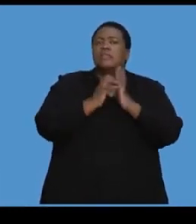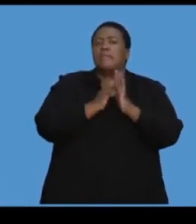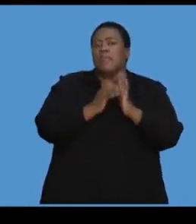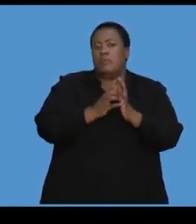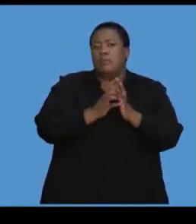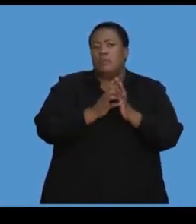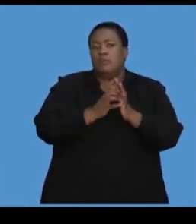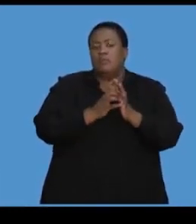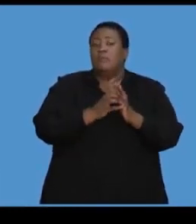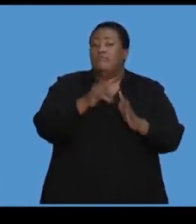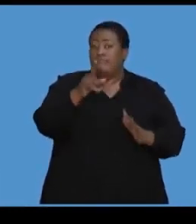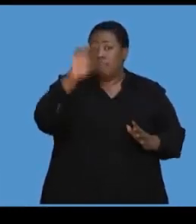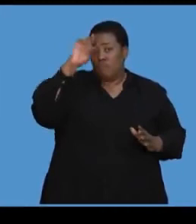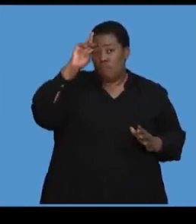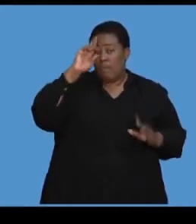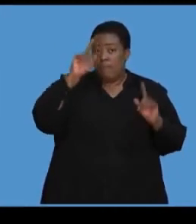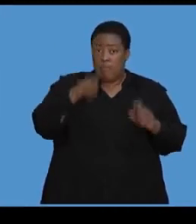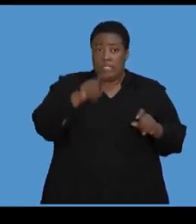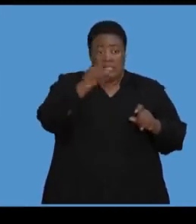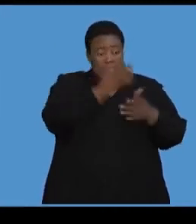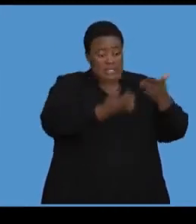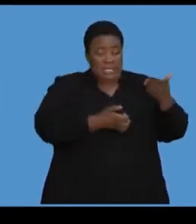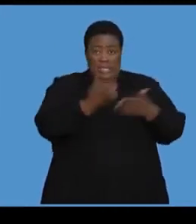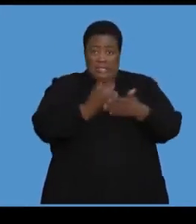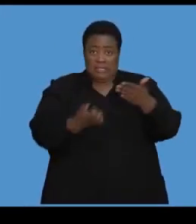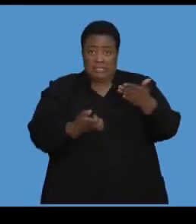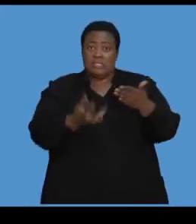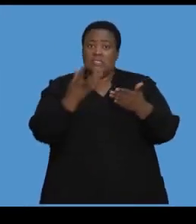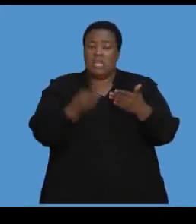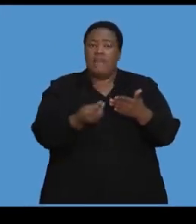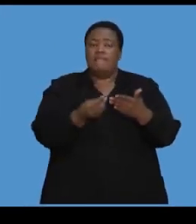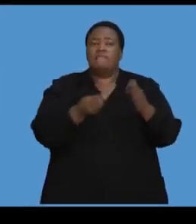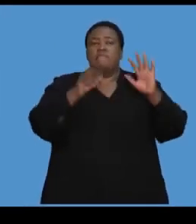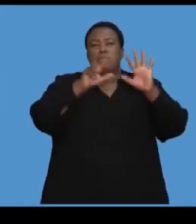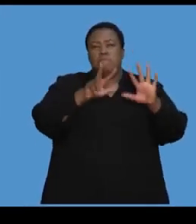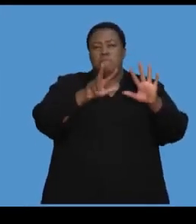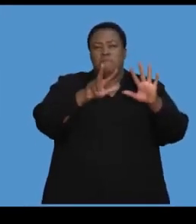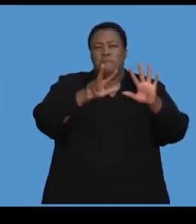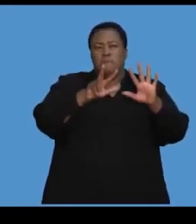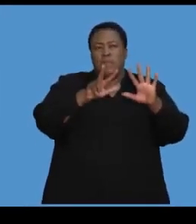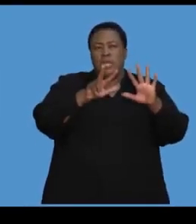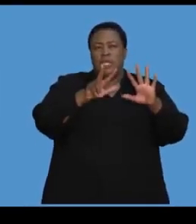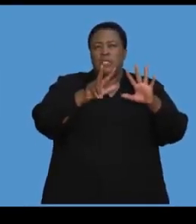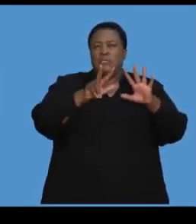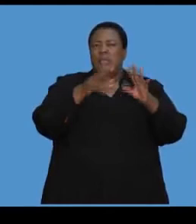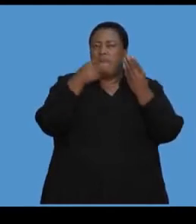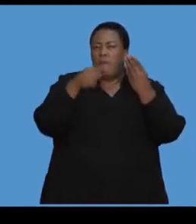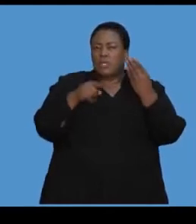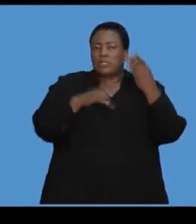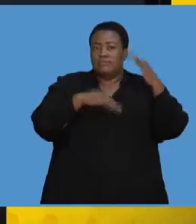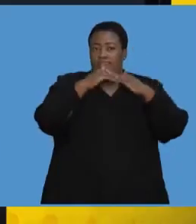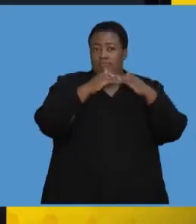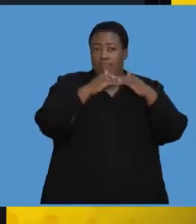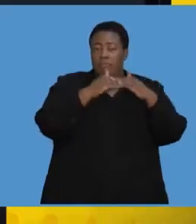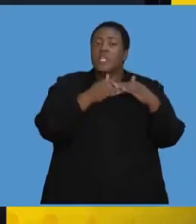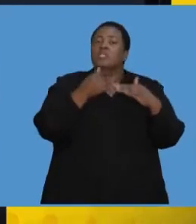Remember, your essay, it has a maximum of 8 marks that are attributable to examples and